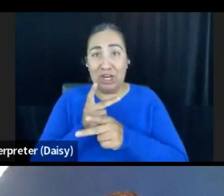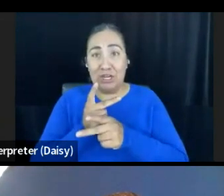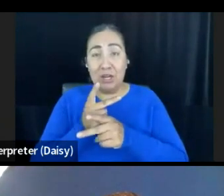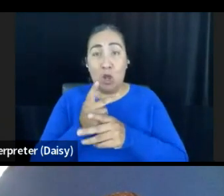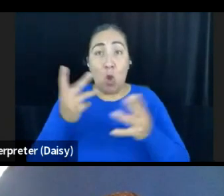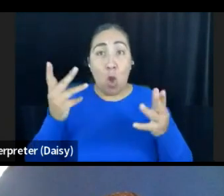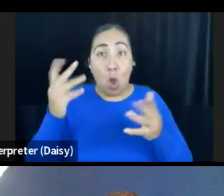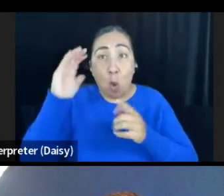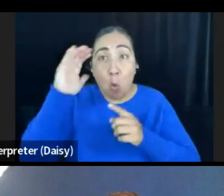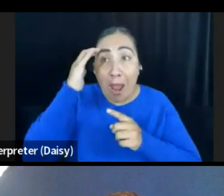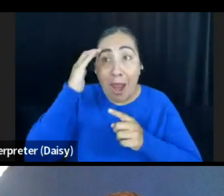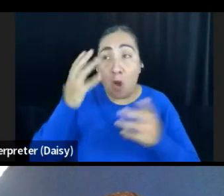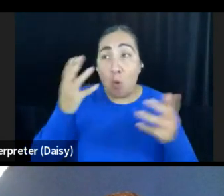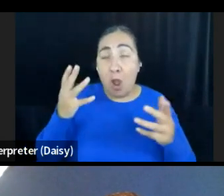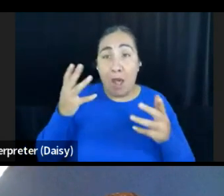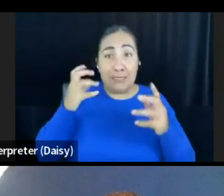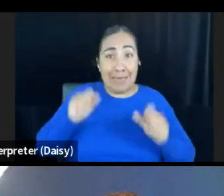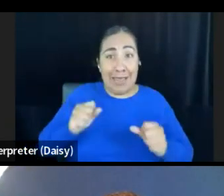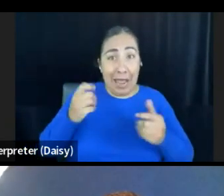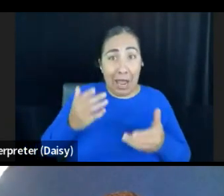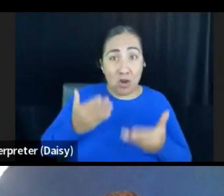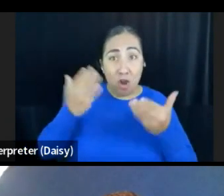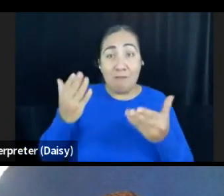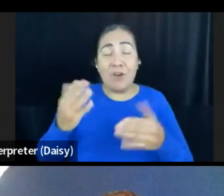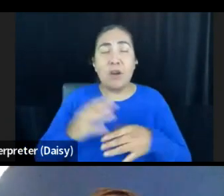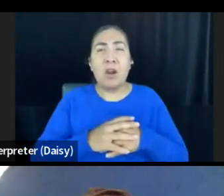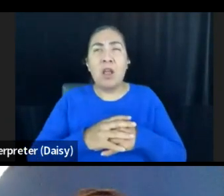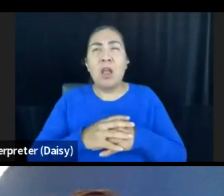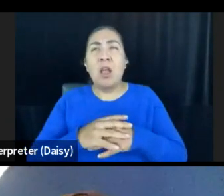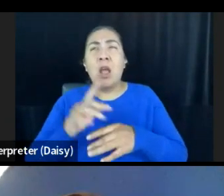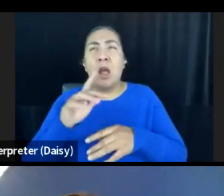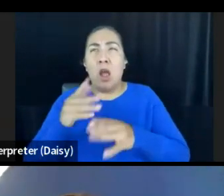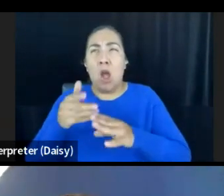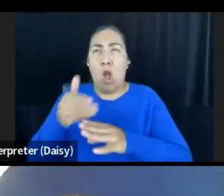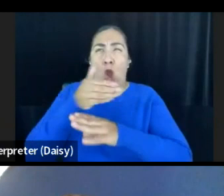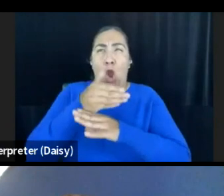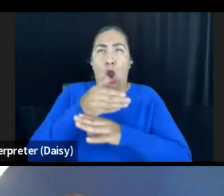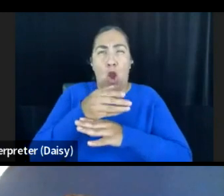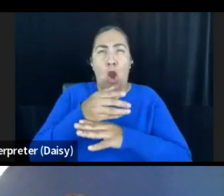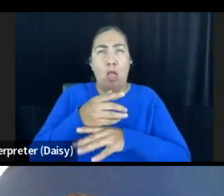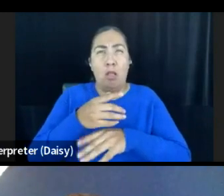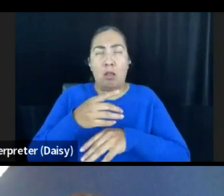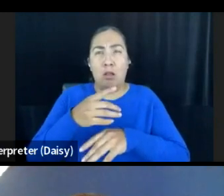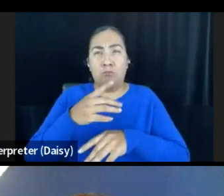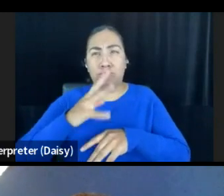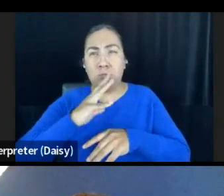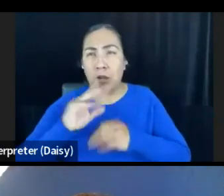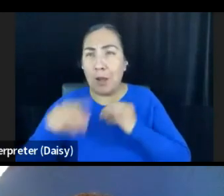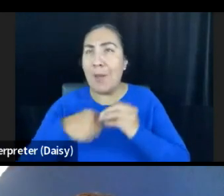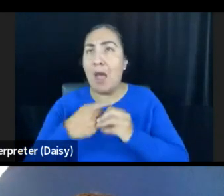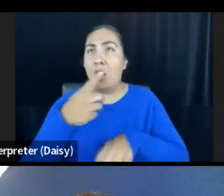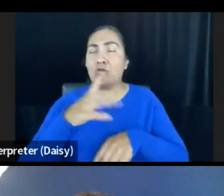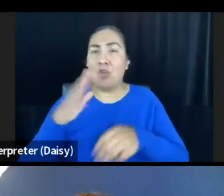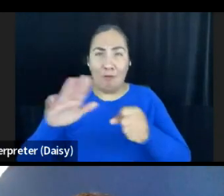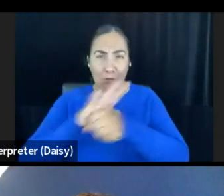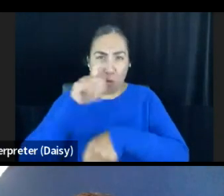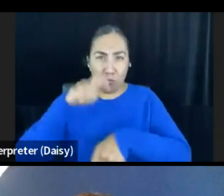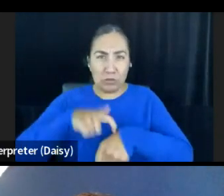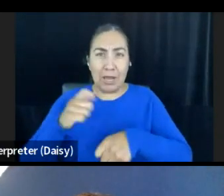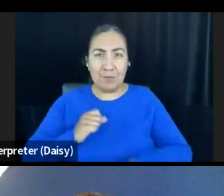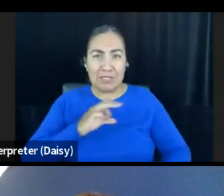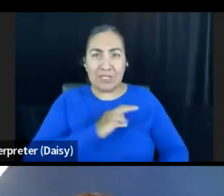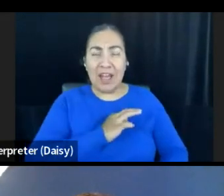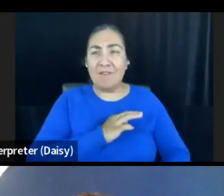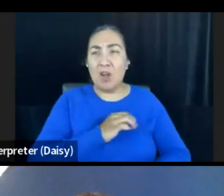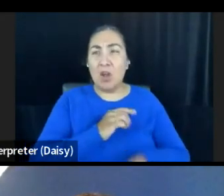offer. And then there was discussion earlier about making sure that the full-time staff also can benefit from the